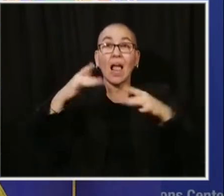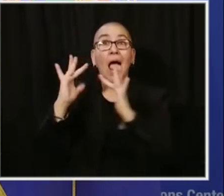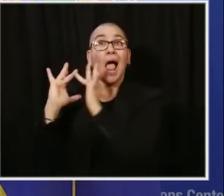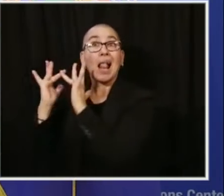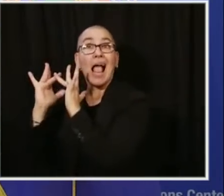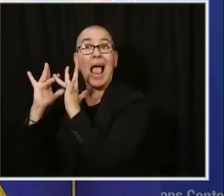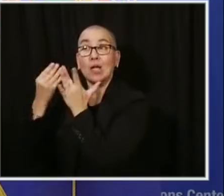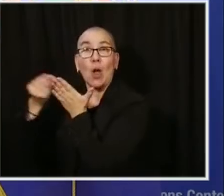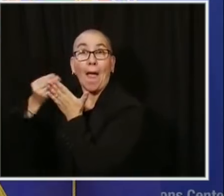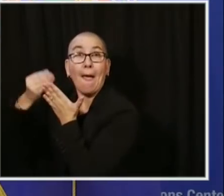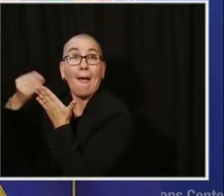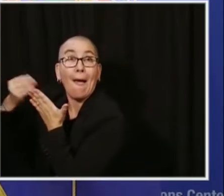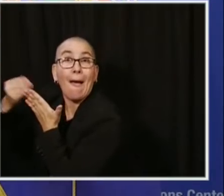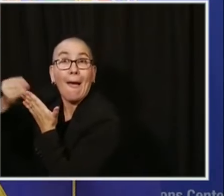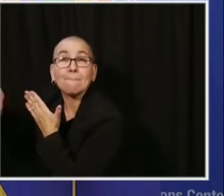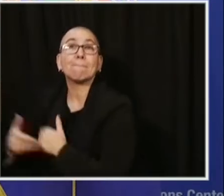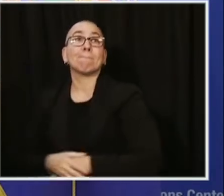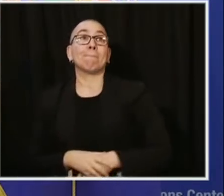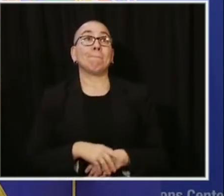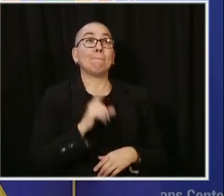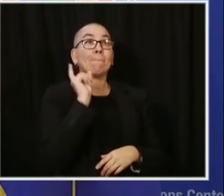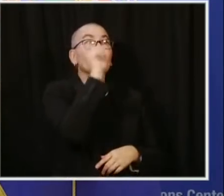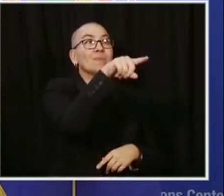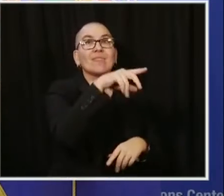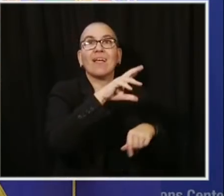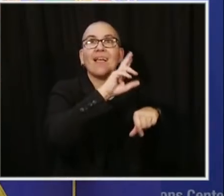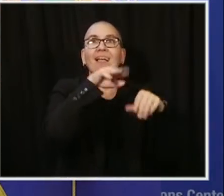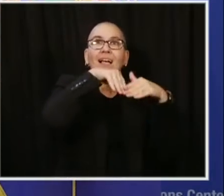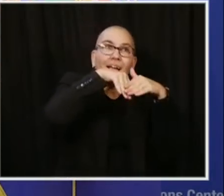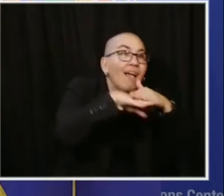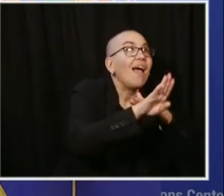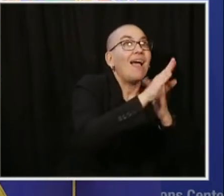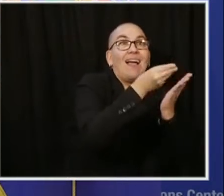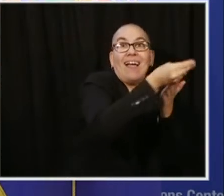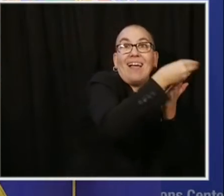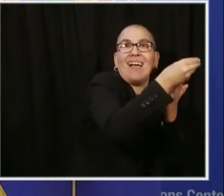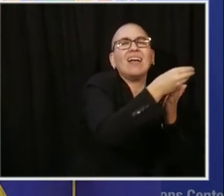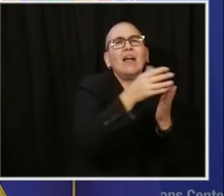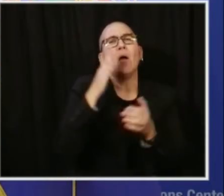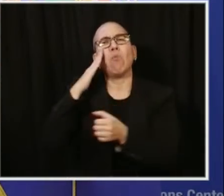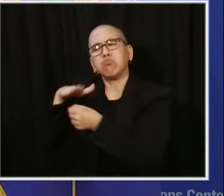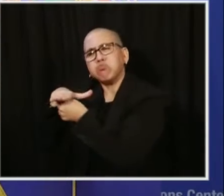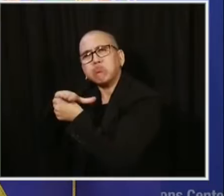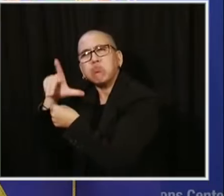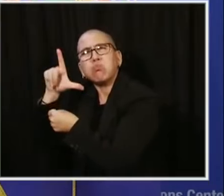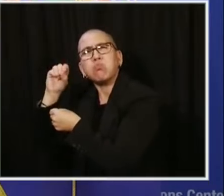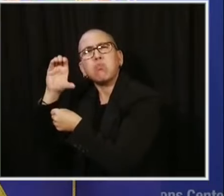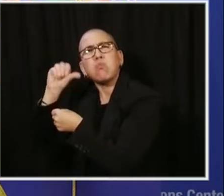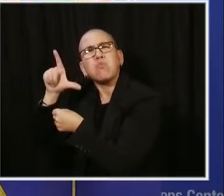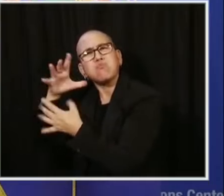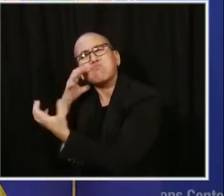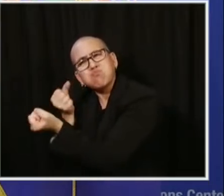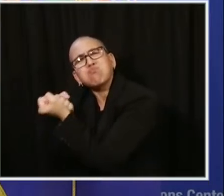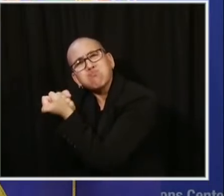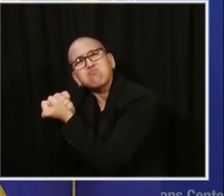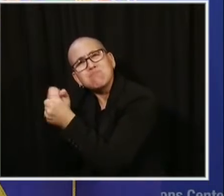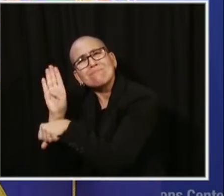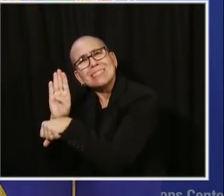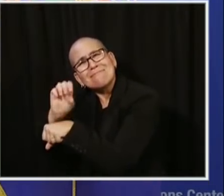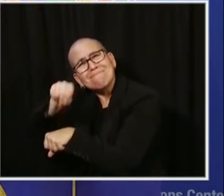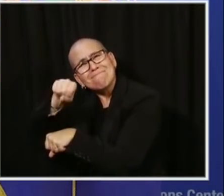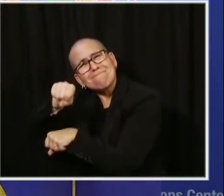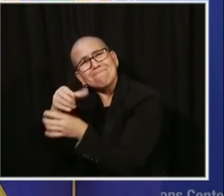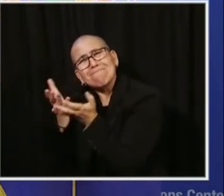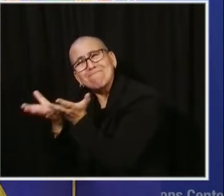you to look to national chains to buy things, look local this year. Look to your main streets. Get out there and find a way to support those businesses at a time that's